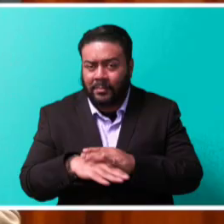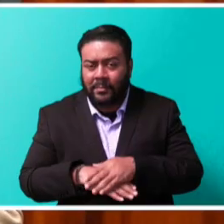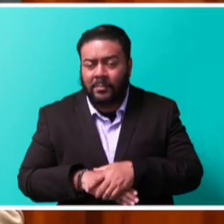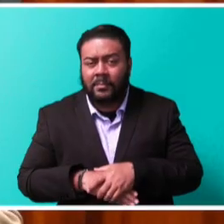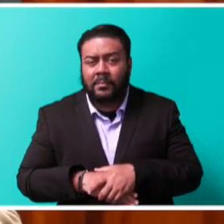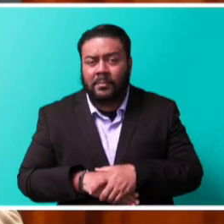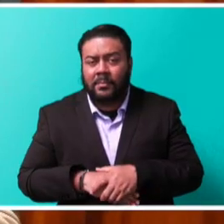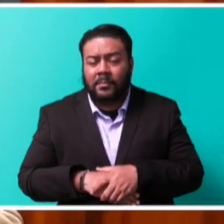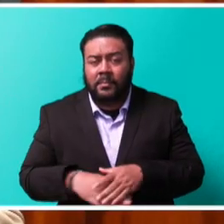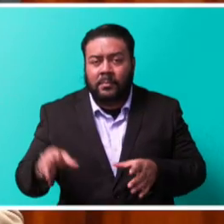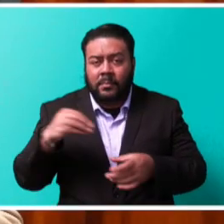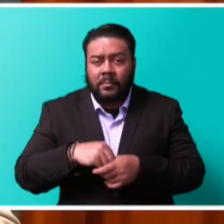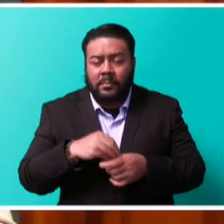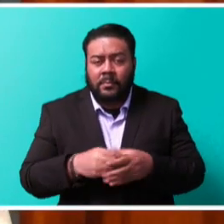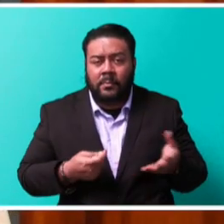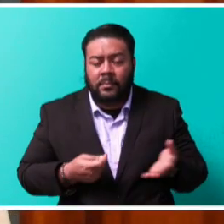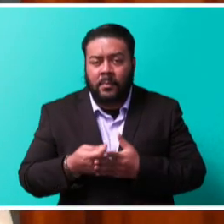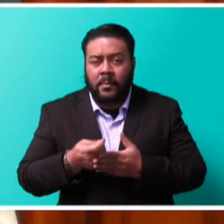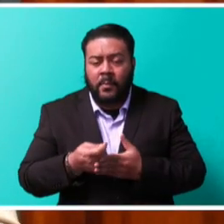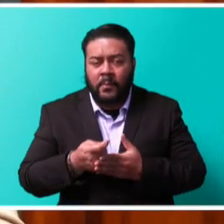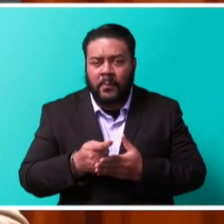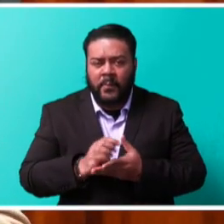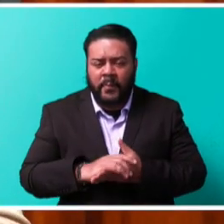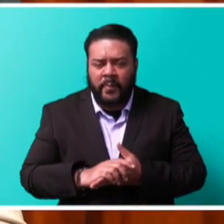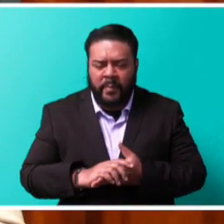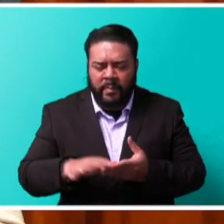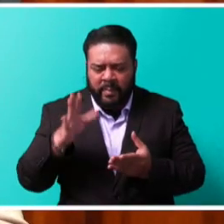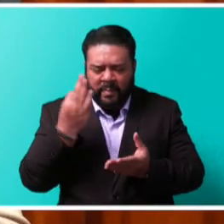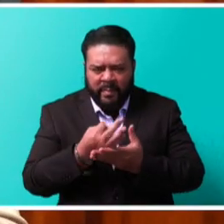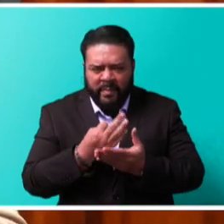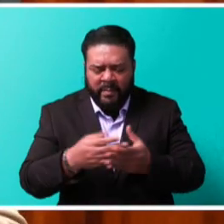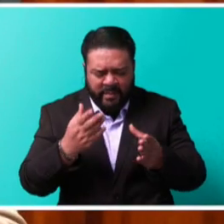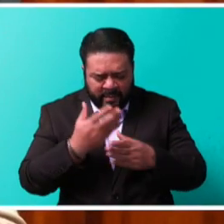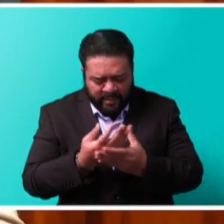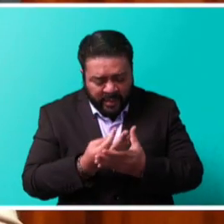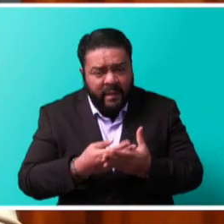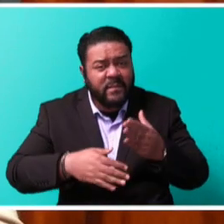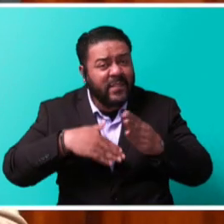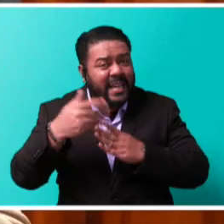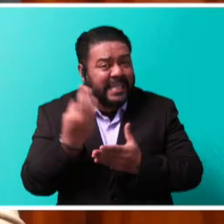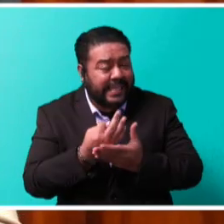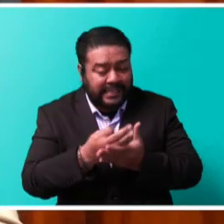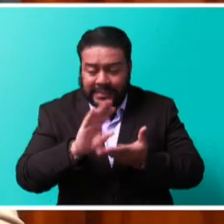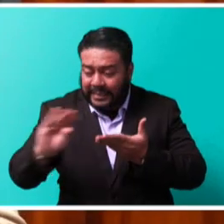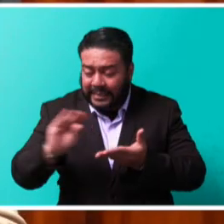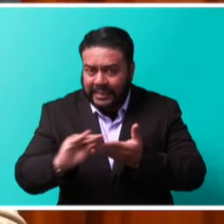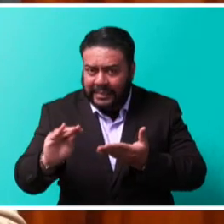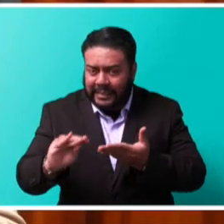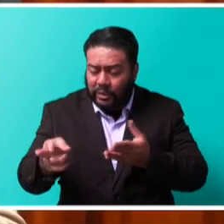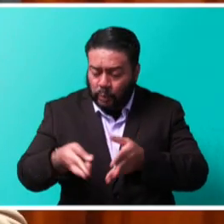initiatives, including payment of ecosystem services, carbon financing, biodiversity credits,